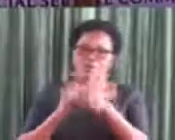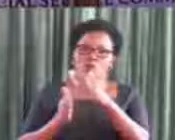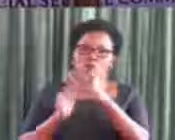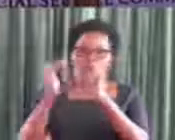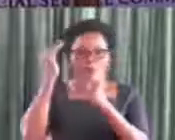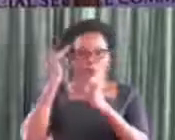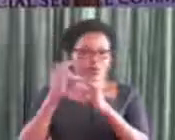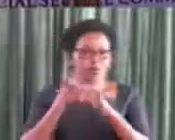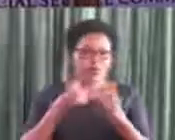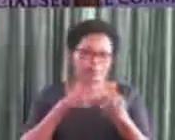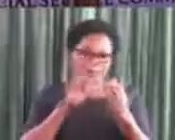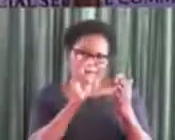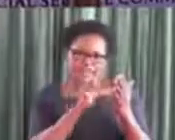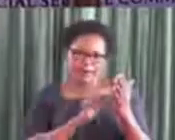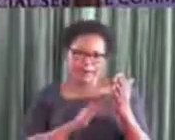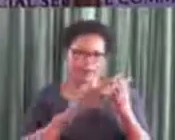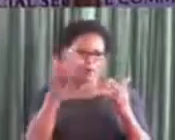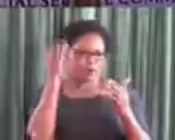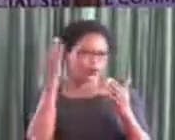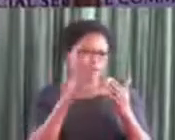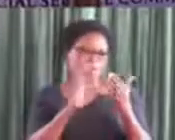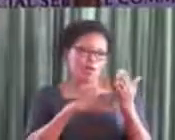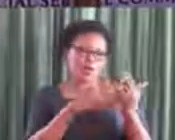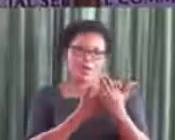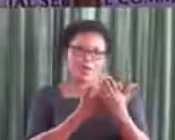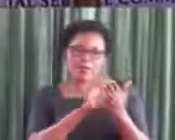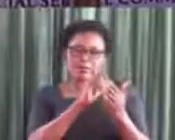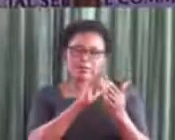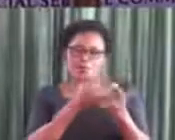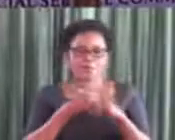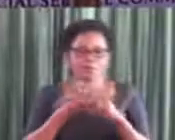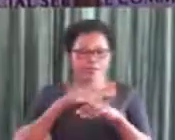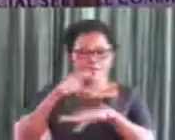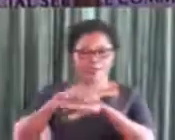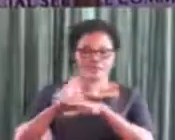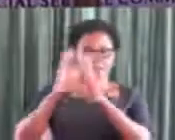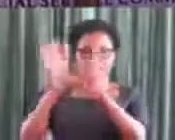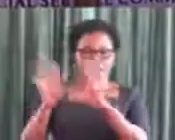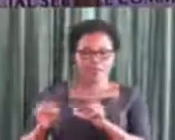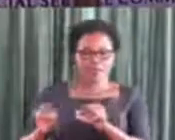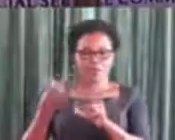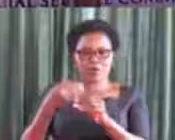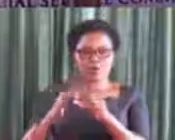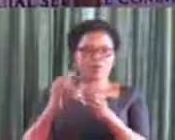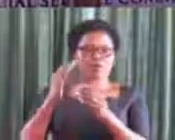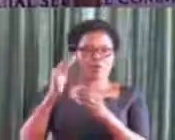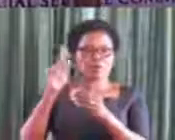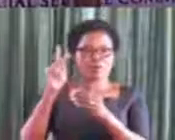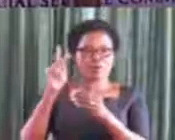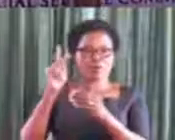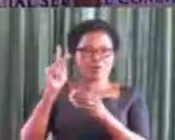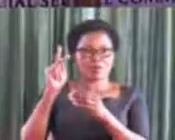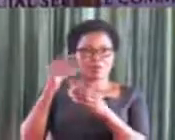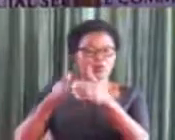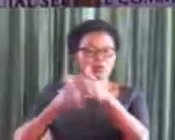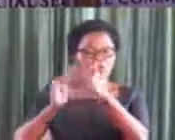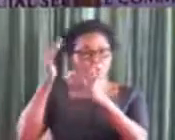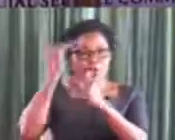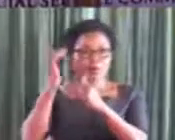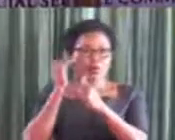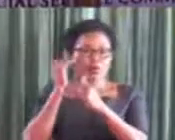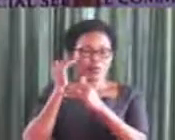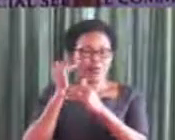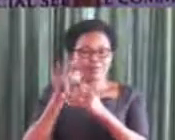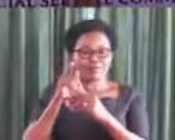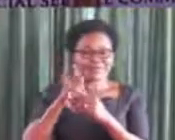one, but I got the summary of the Supreme Court of the decision by the Court of Appeal. But there were